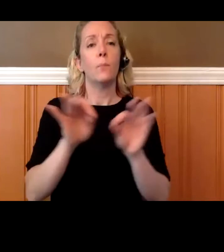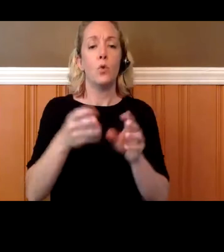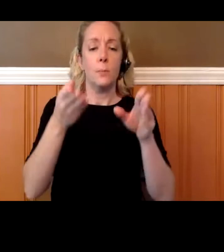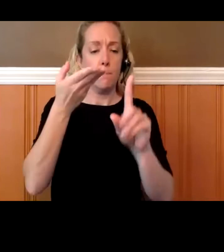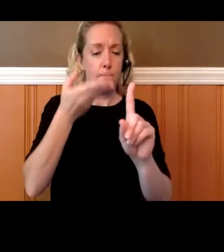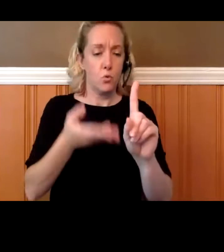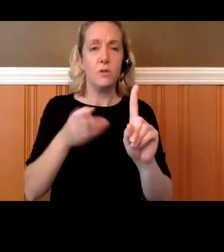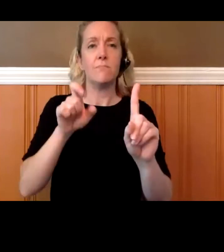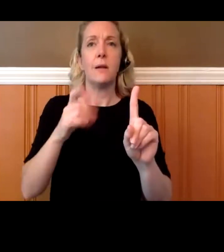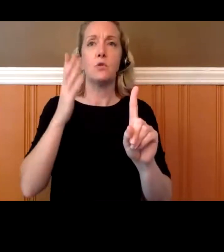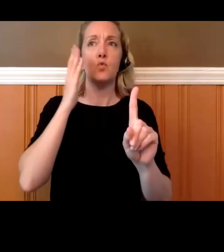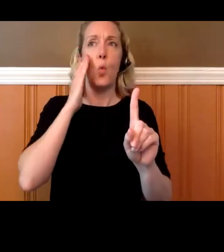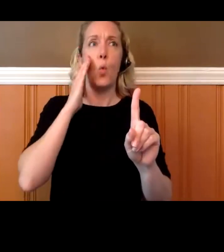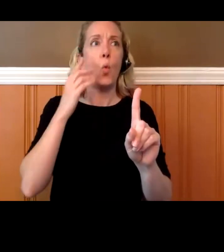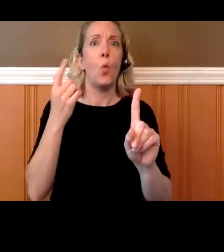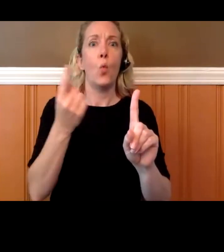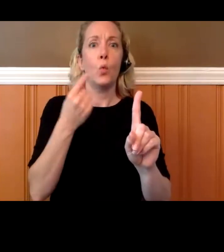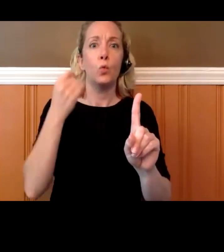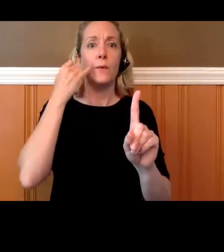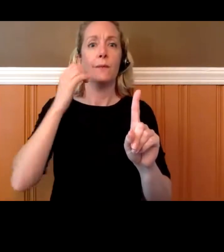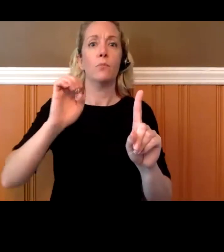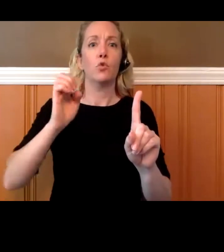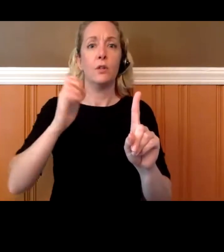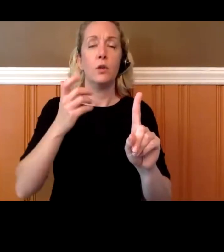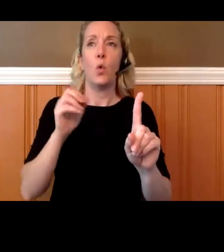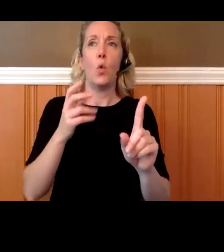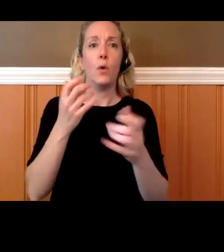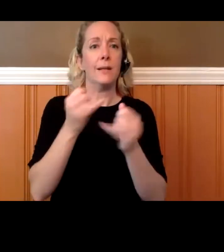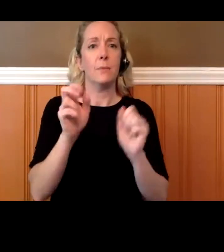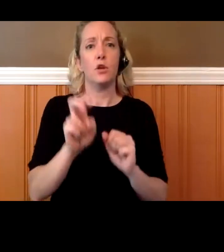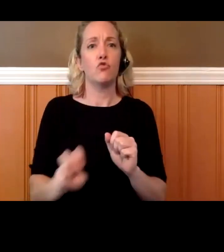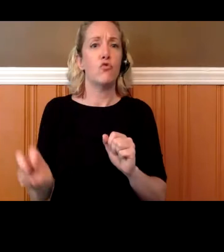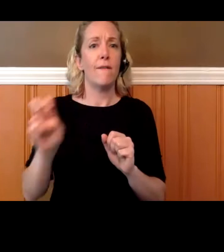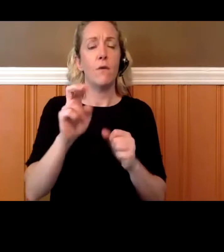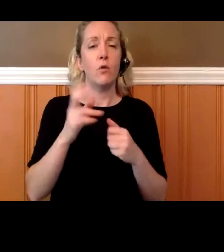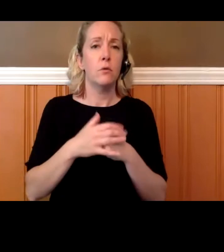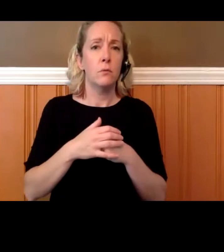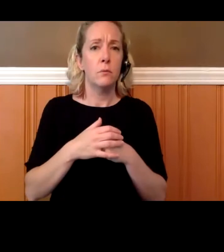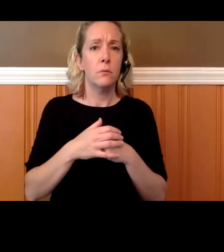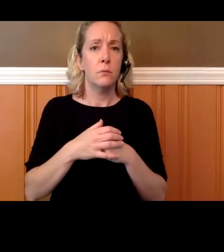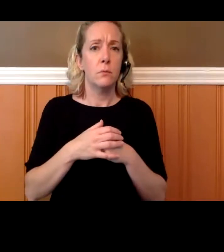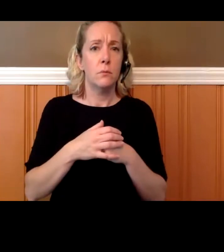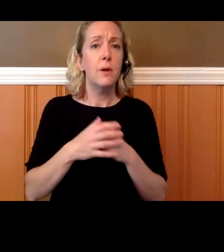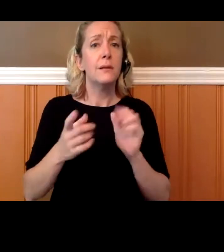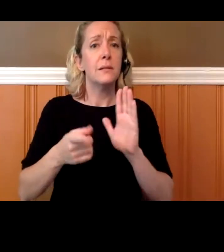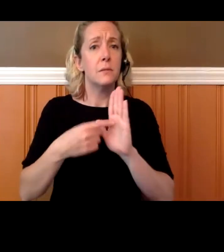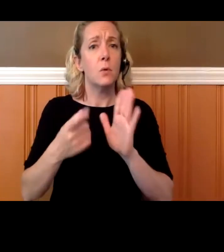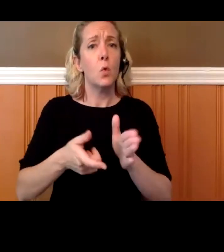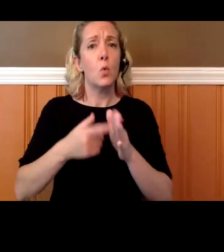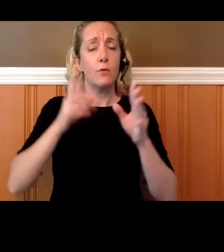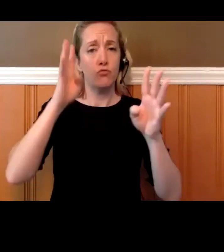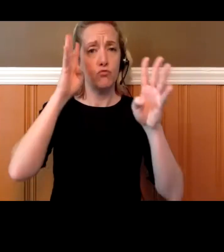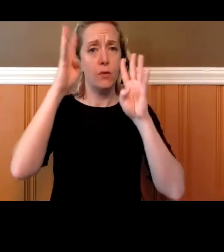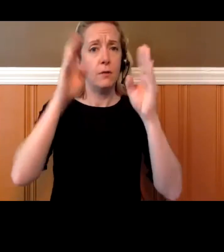than communication to be able to travel independently, I don't see why with some creativity they can't